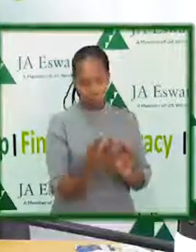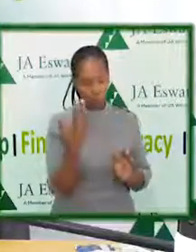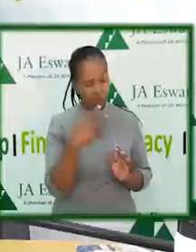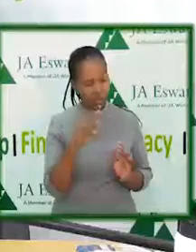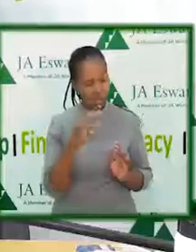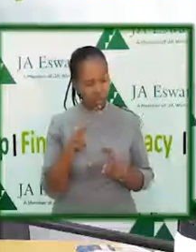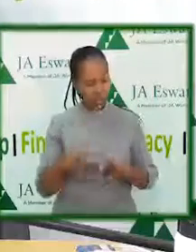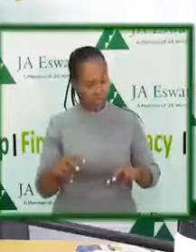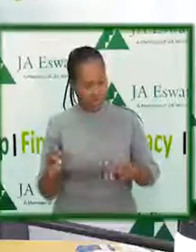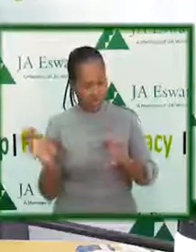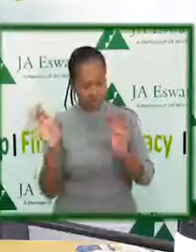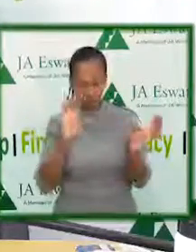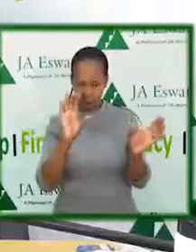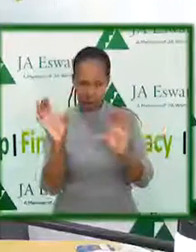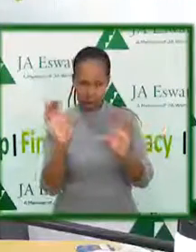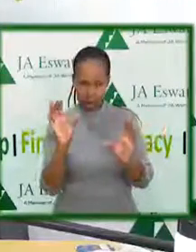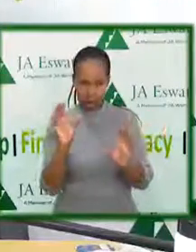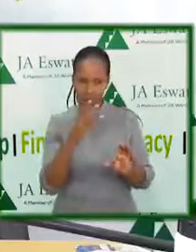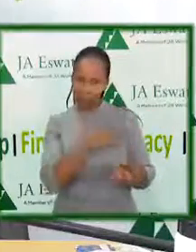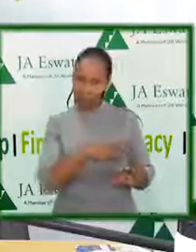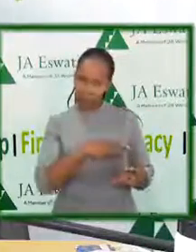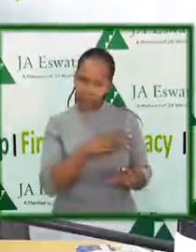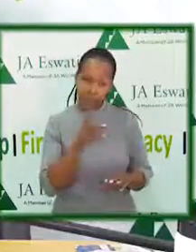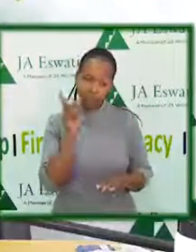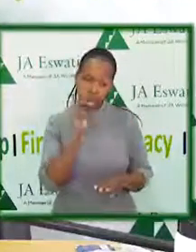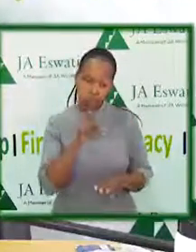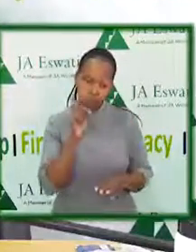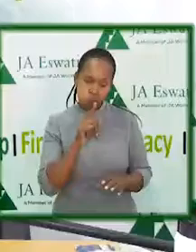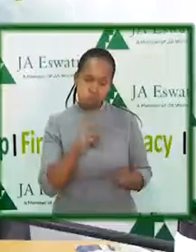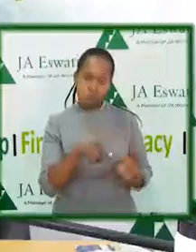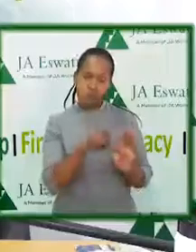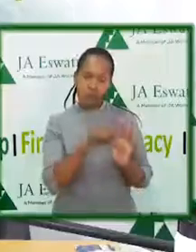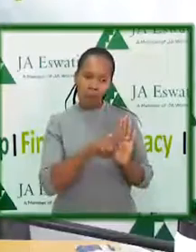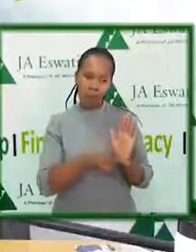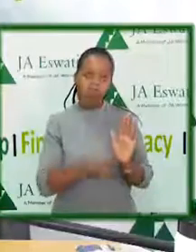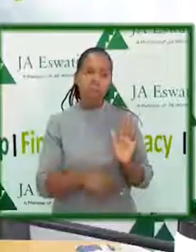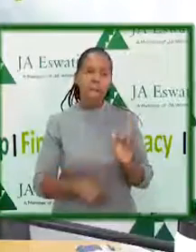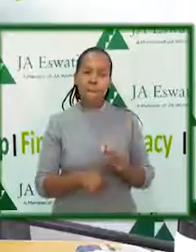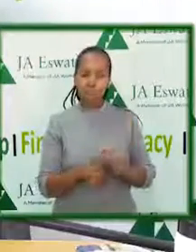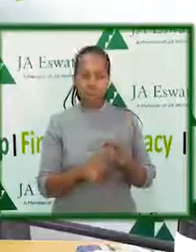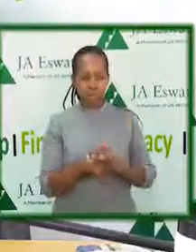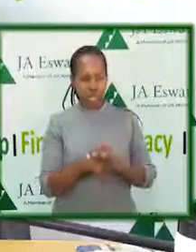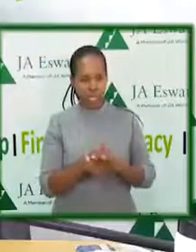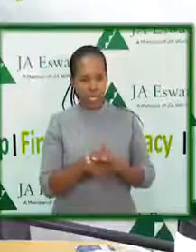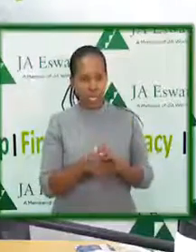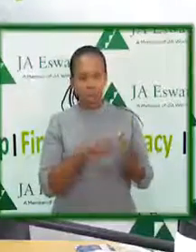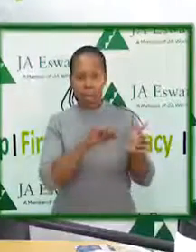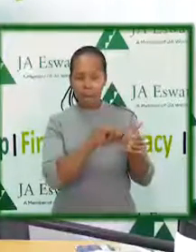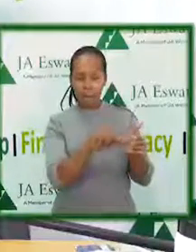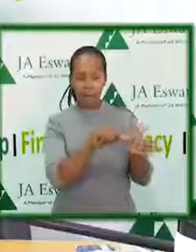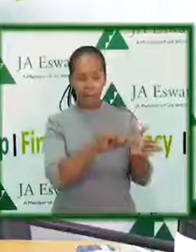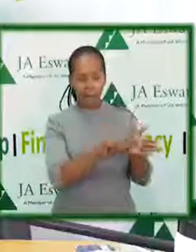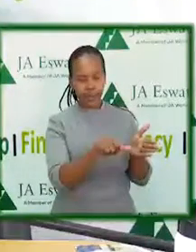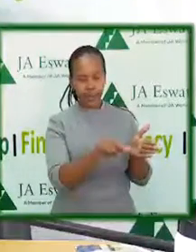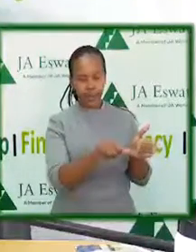on. Please take note of this. Make sure your price, make sure that it